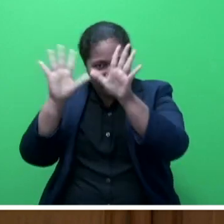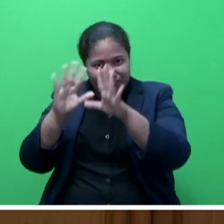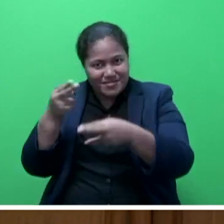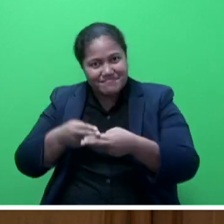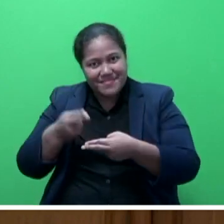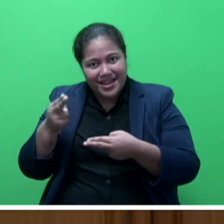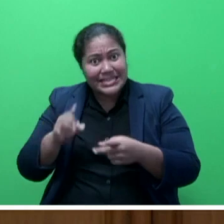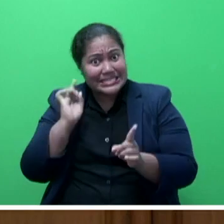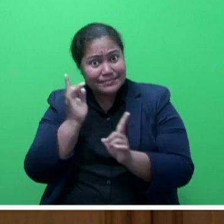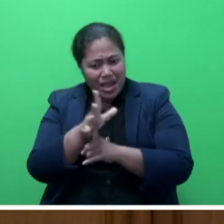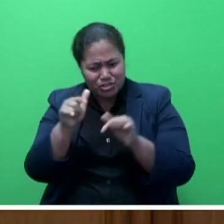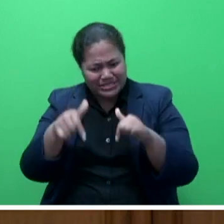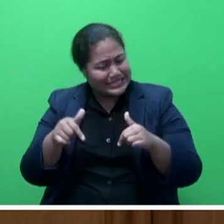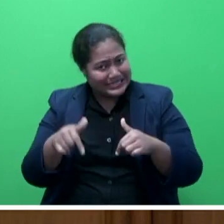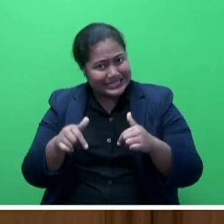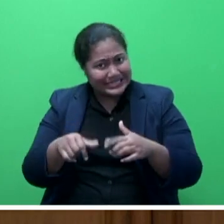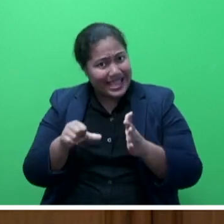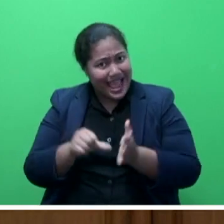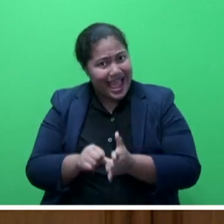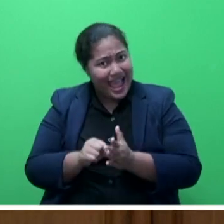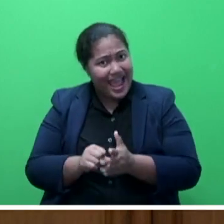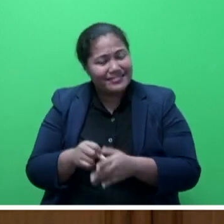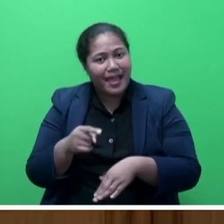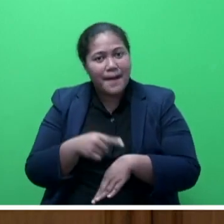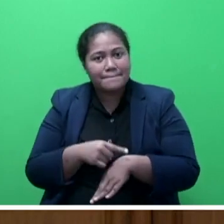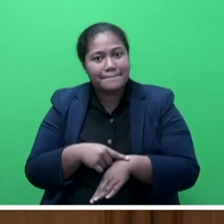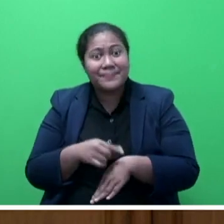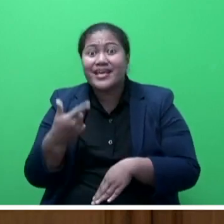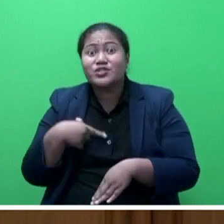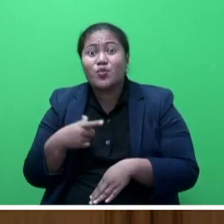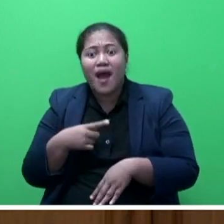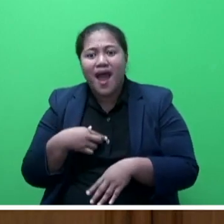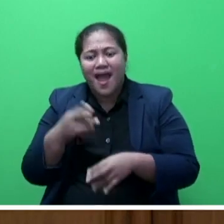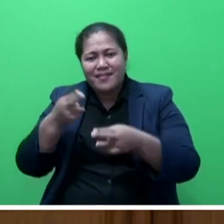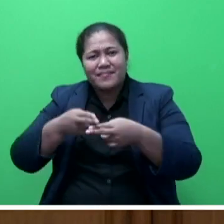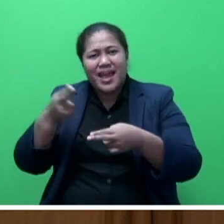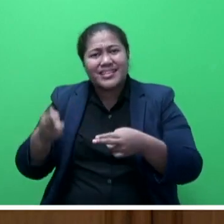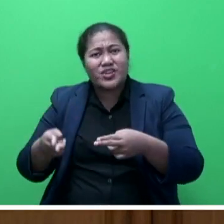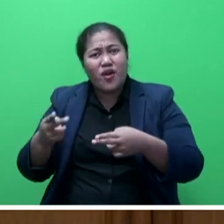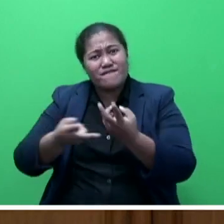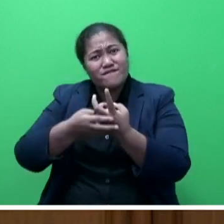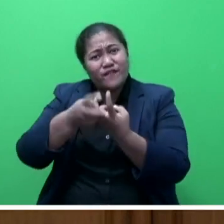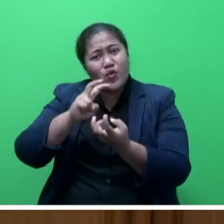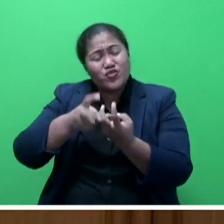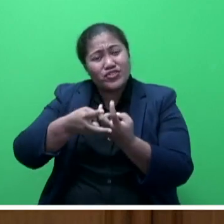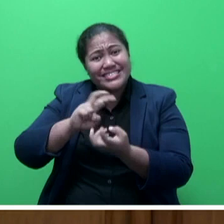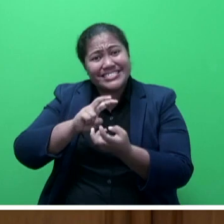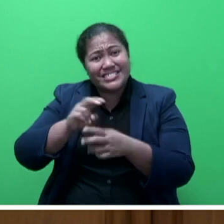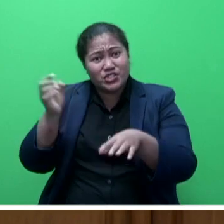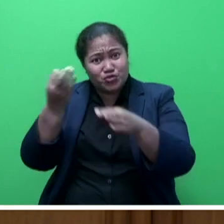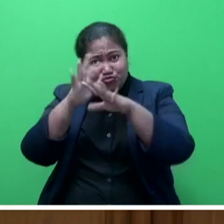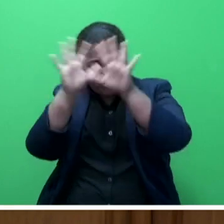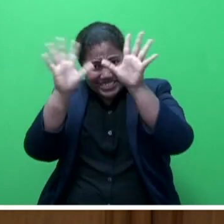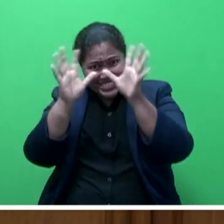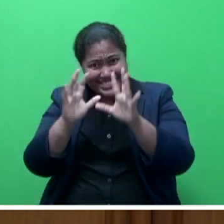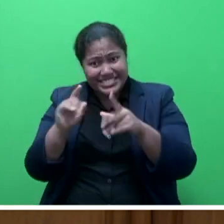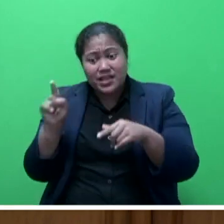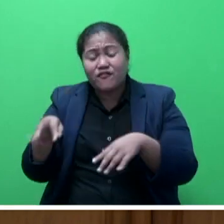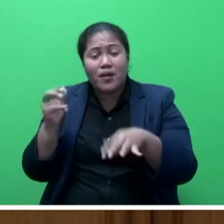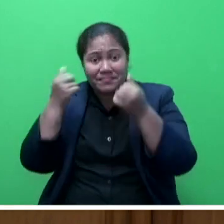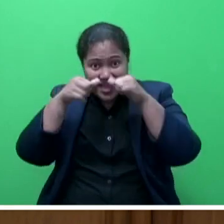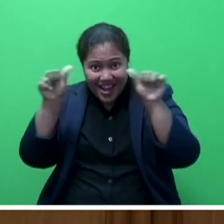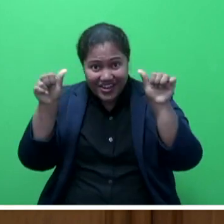challenging times. This is why the planting of fruit trees and the adoption of agroforestry practices are